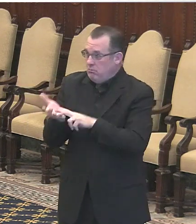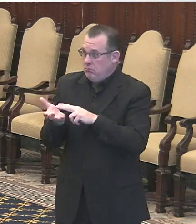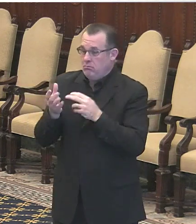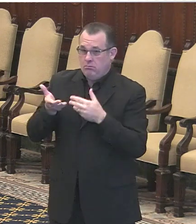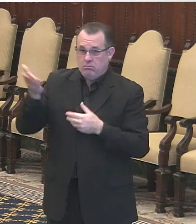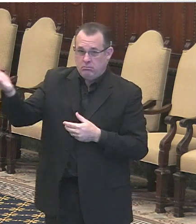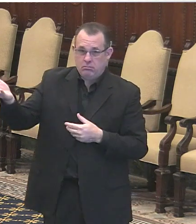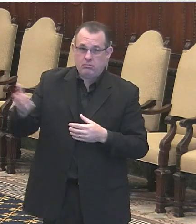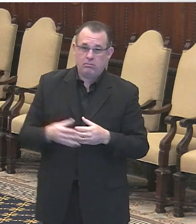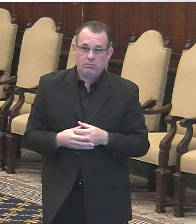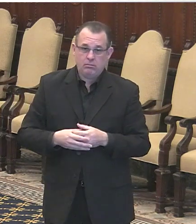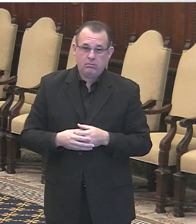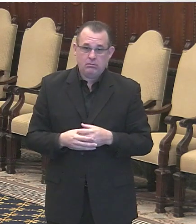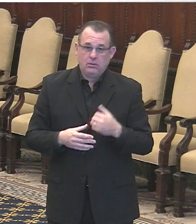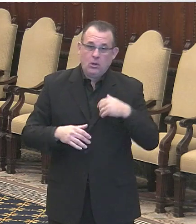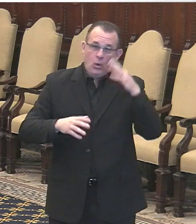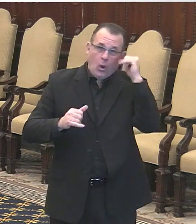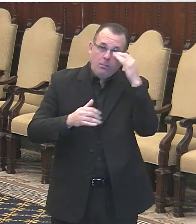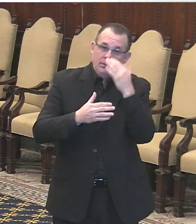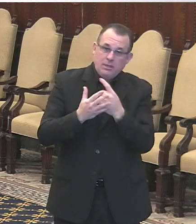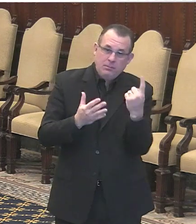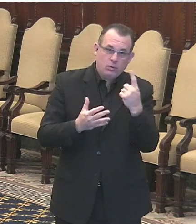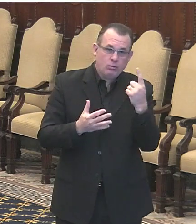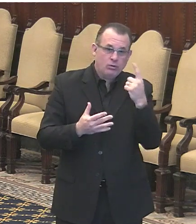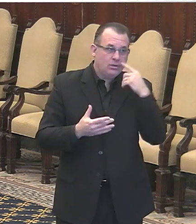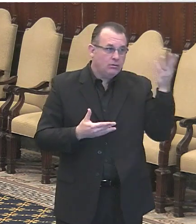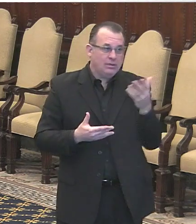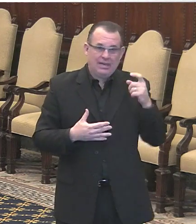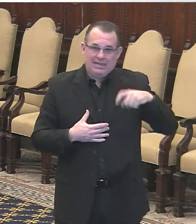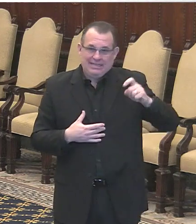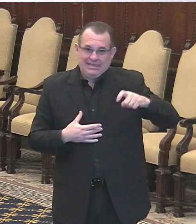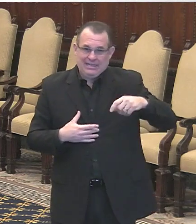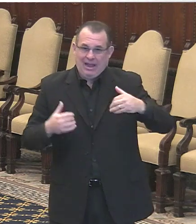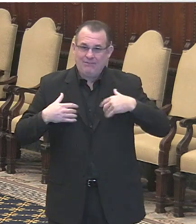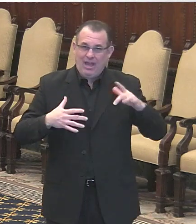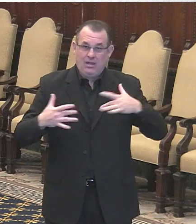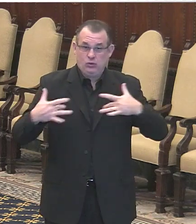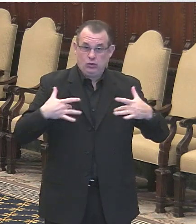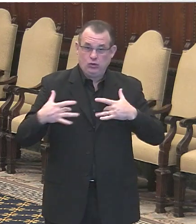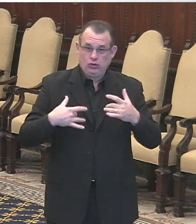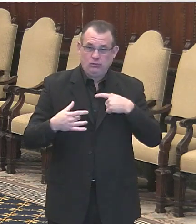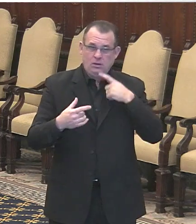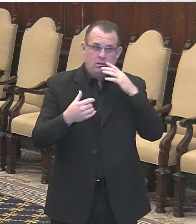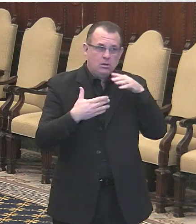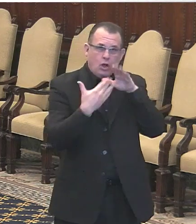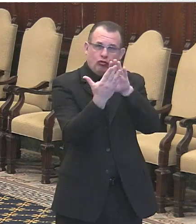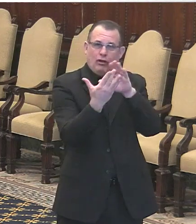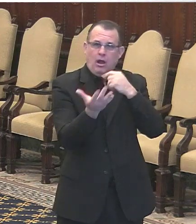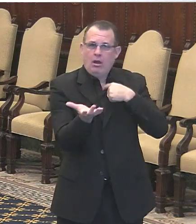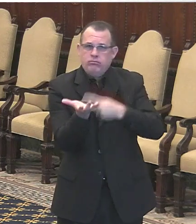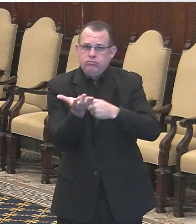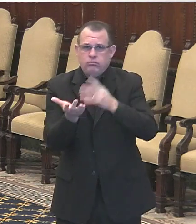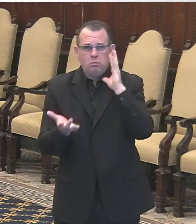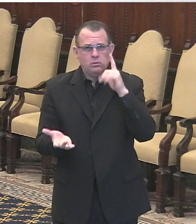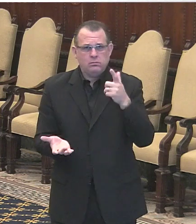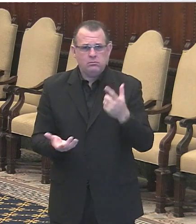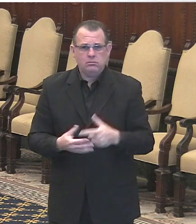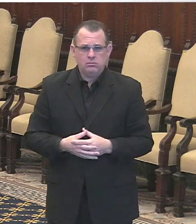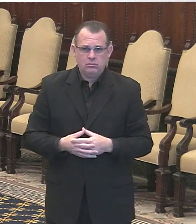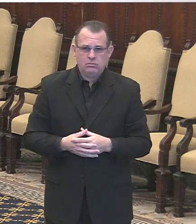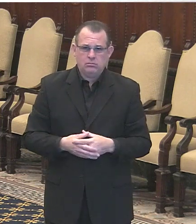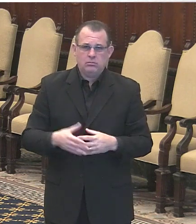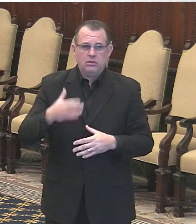somewhat address the needs of folks who express that concern. Okay, thank you. That's it for me. Thanks,